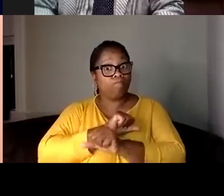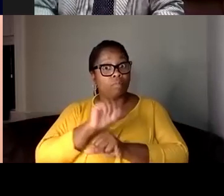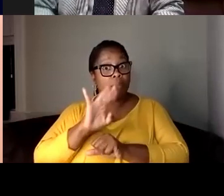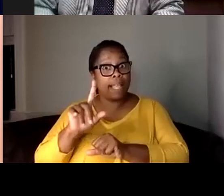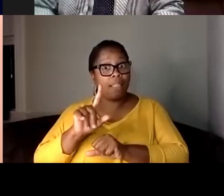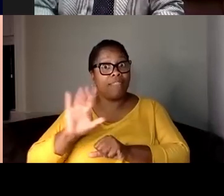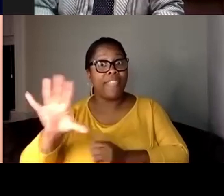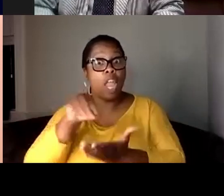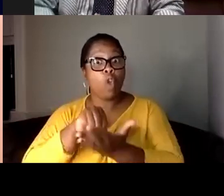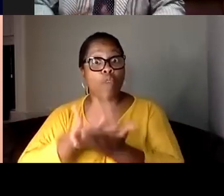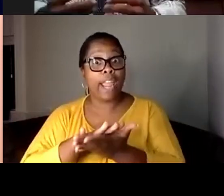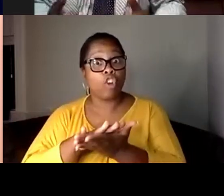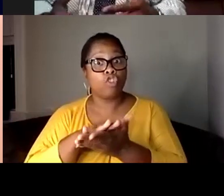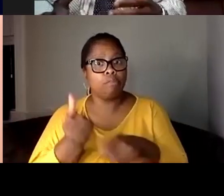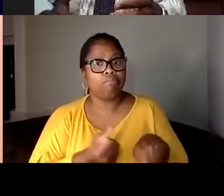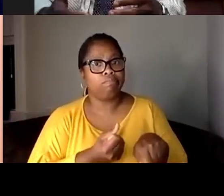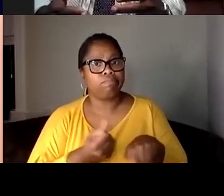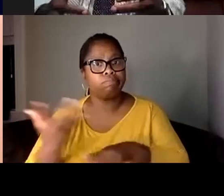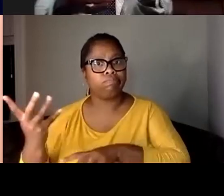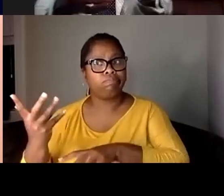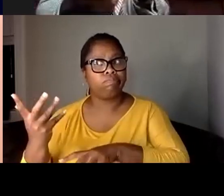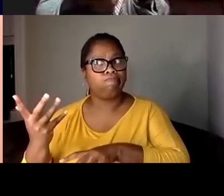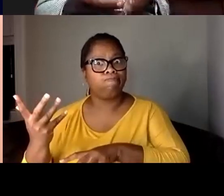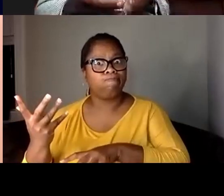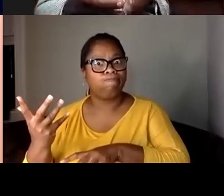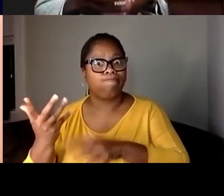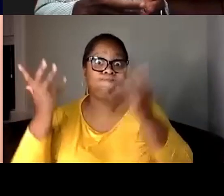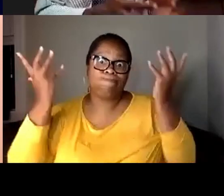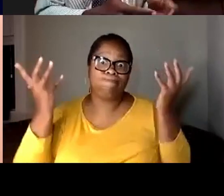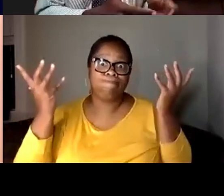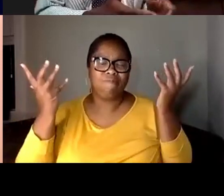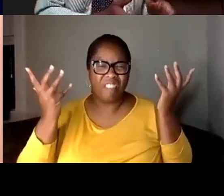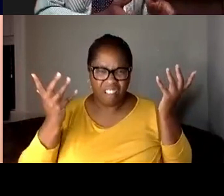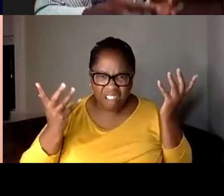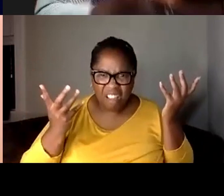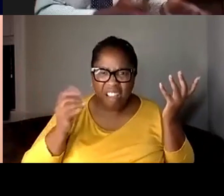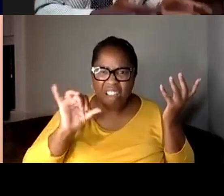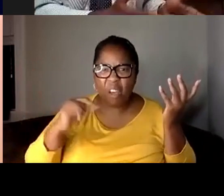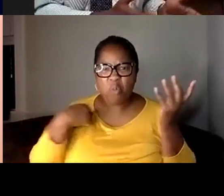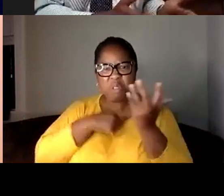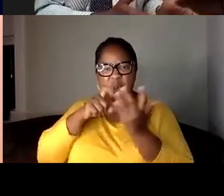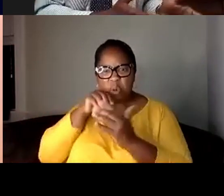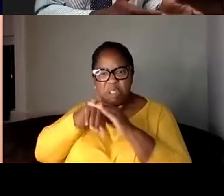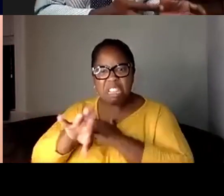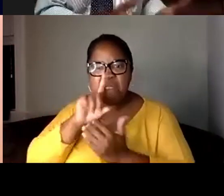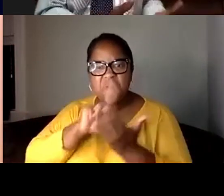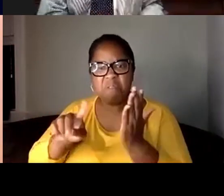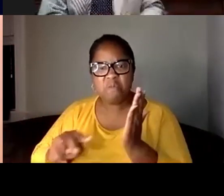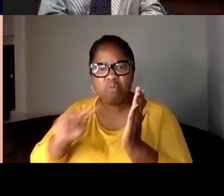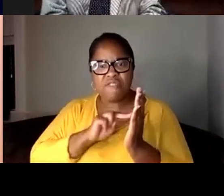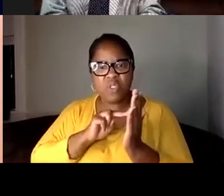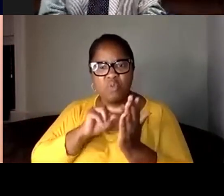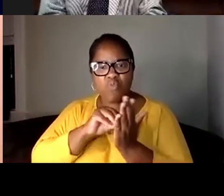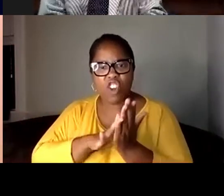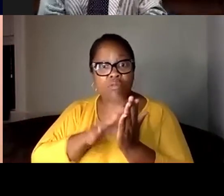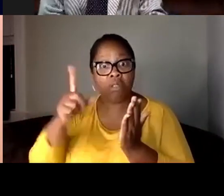records, knowing that we were supposed to be able to review these records. They got rid of the records 3 months before